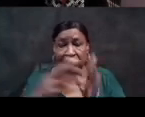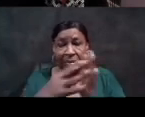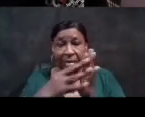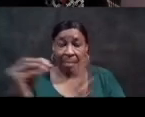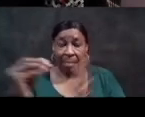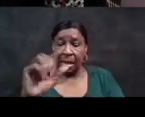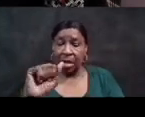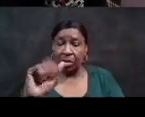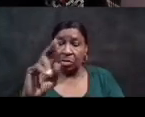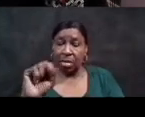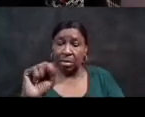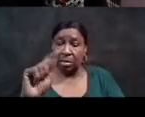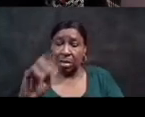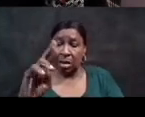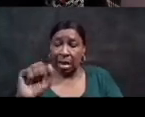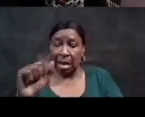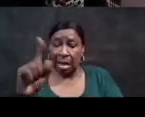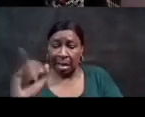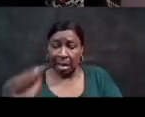from Manus and Nauru,